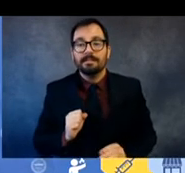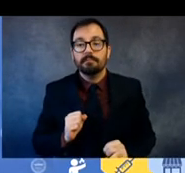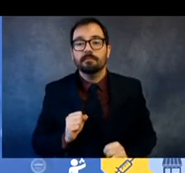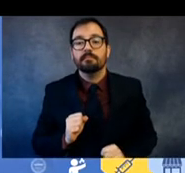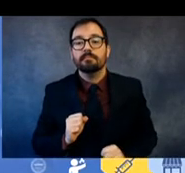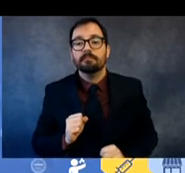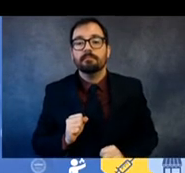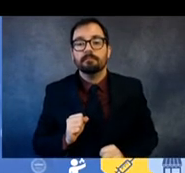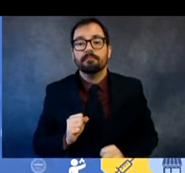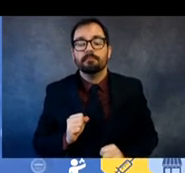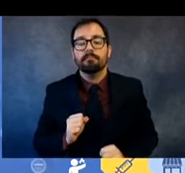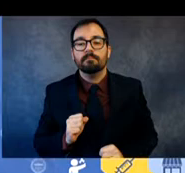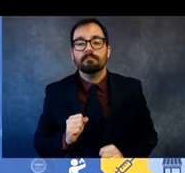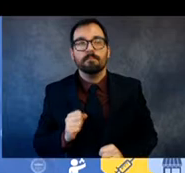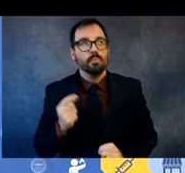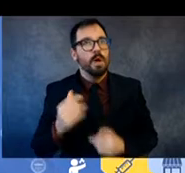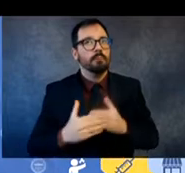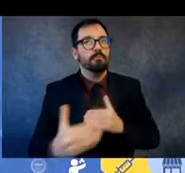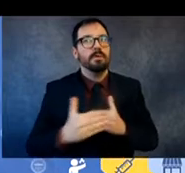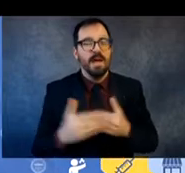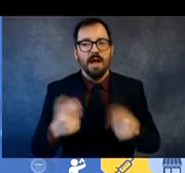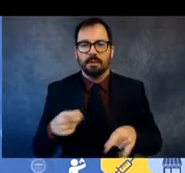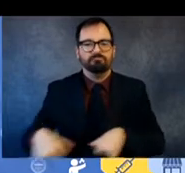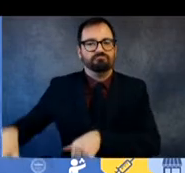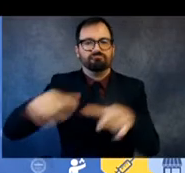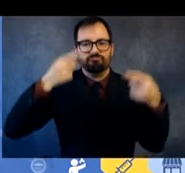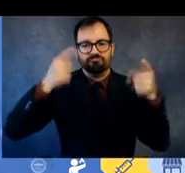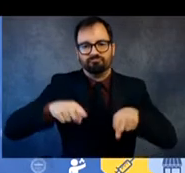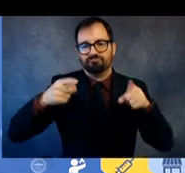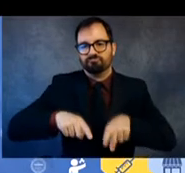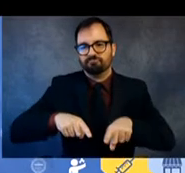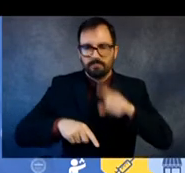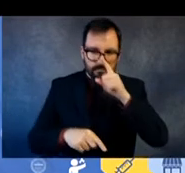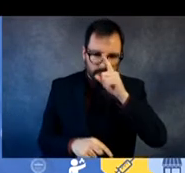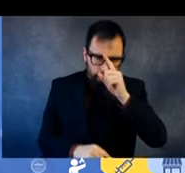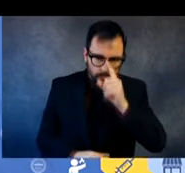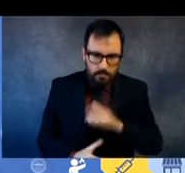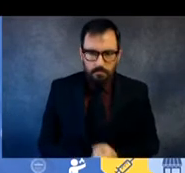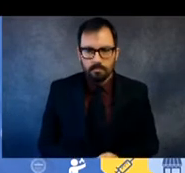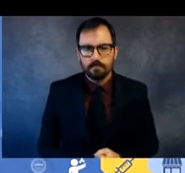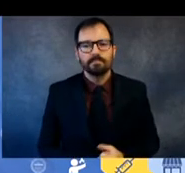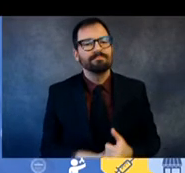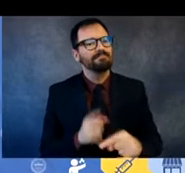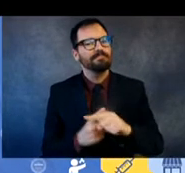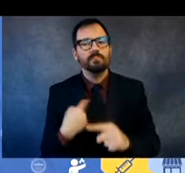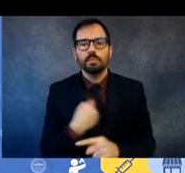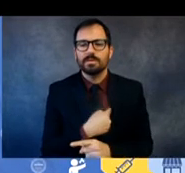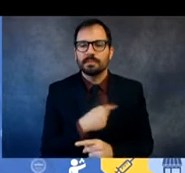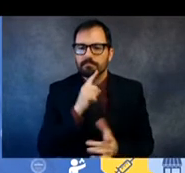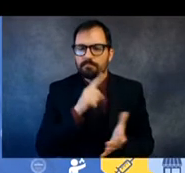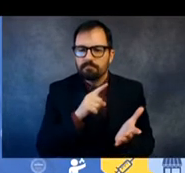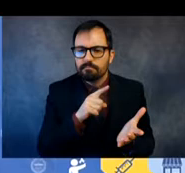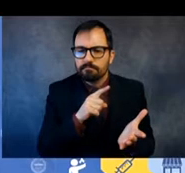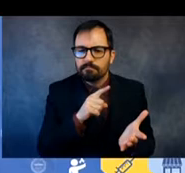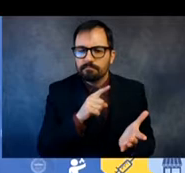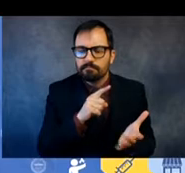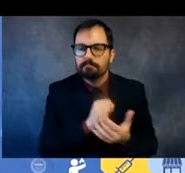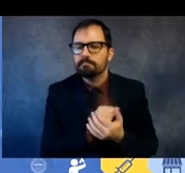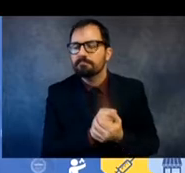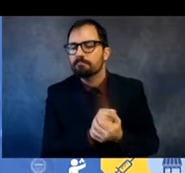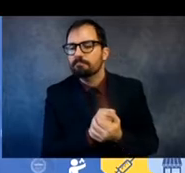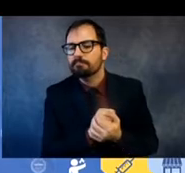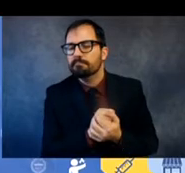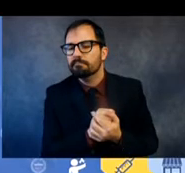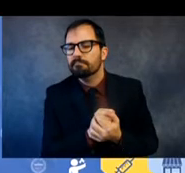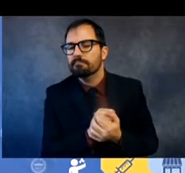The main areas that we looked at in the short term were obviously the research, the